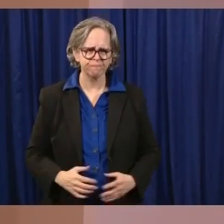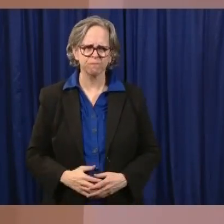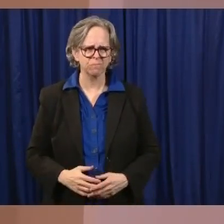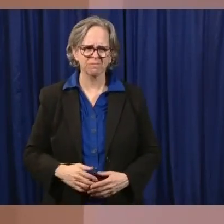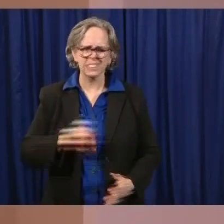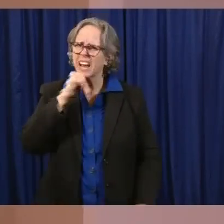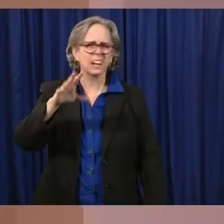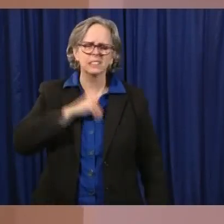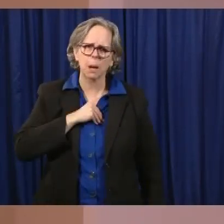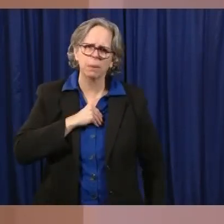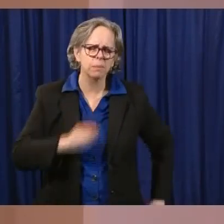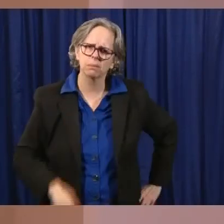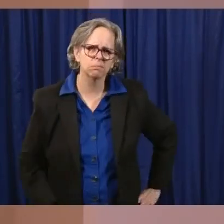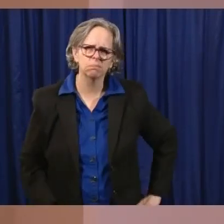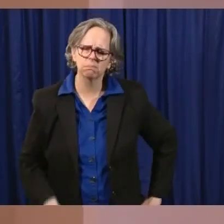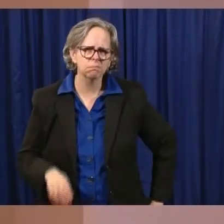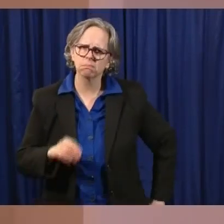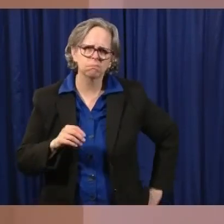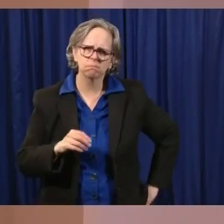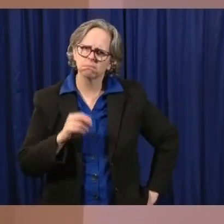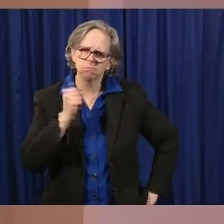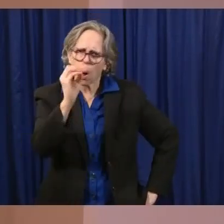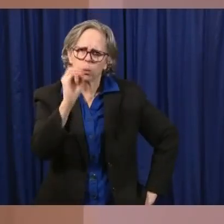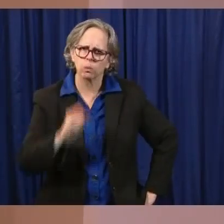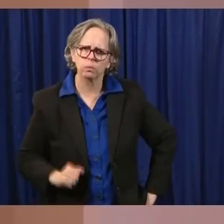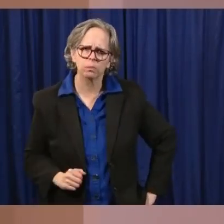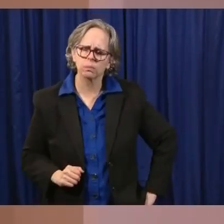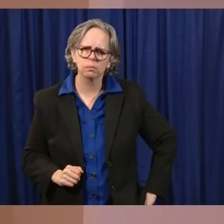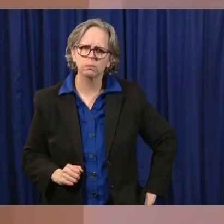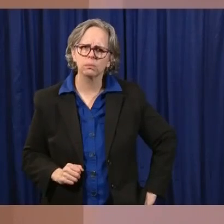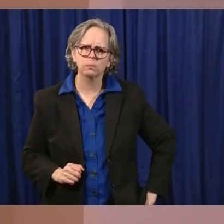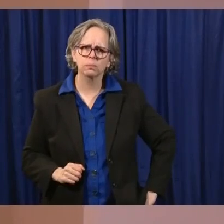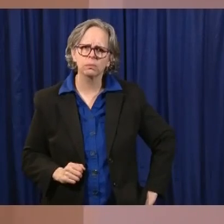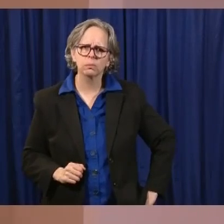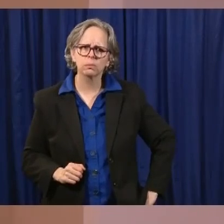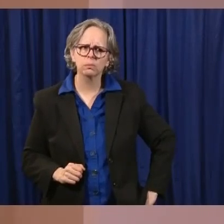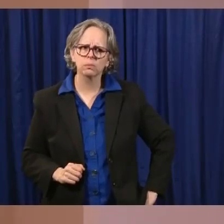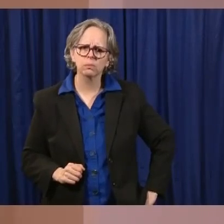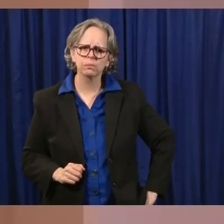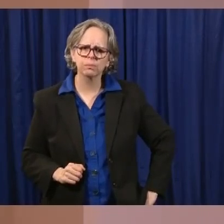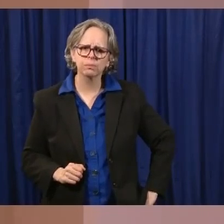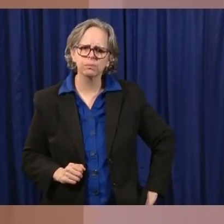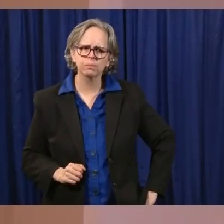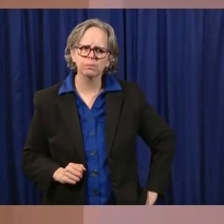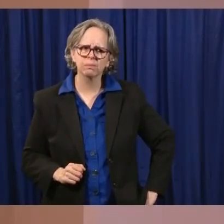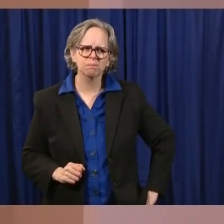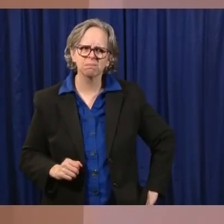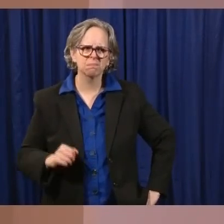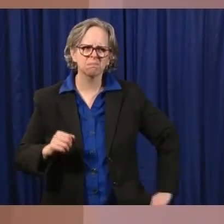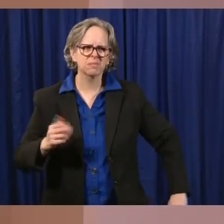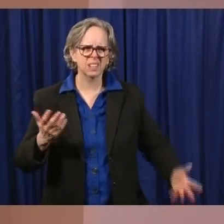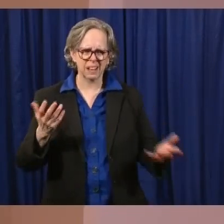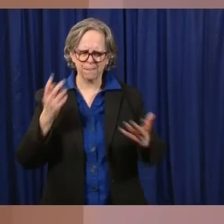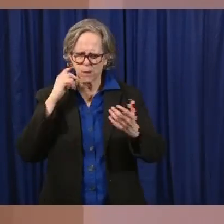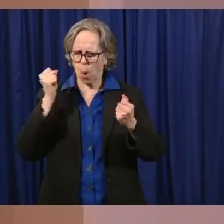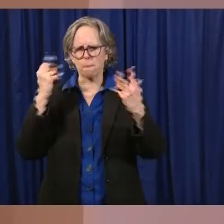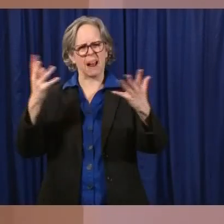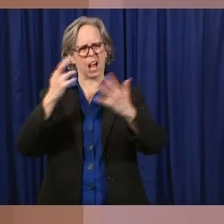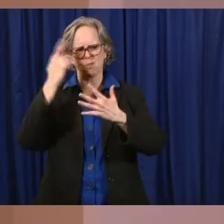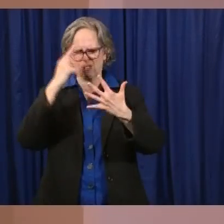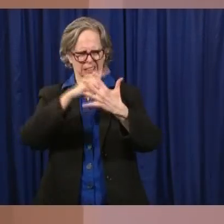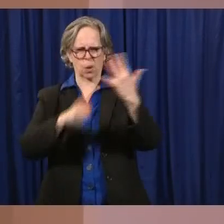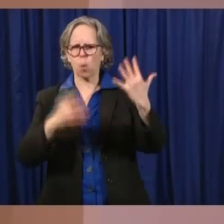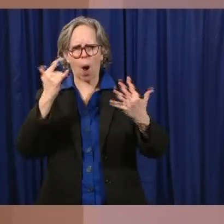acceptable. And it's not acceptable on a number of levels, because we understand that people are